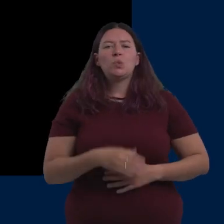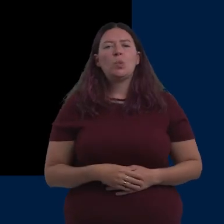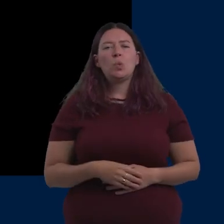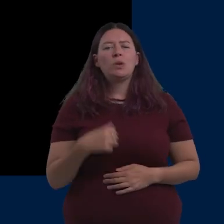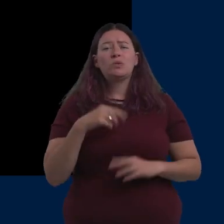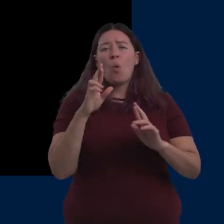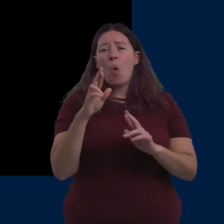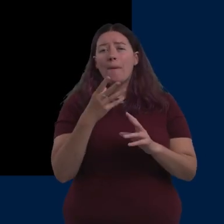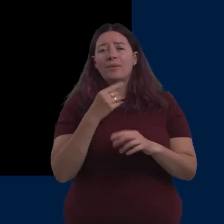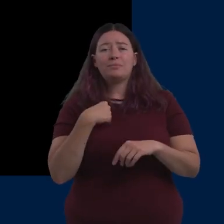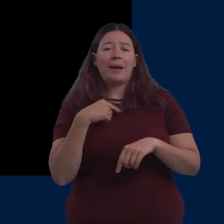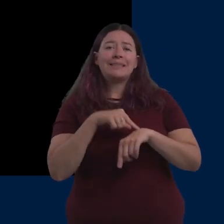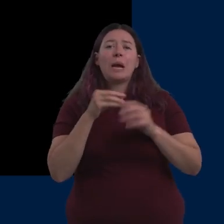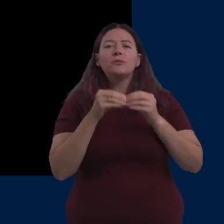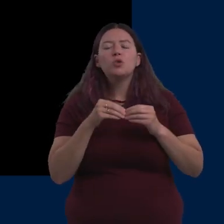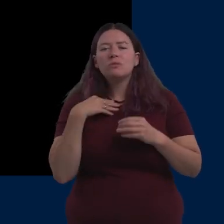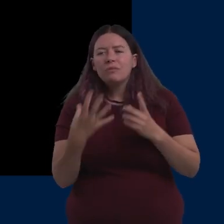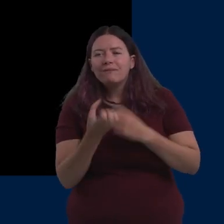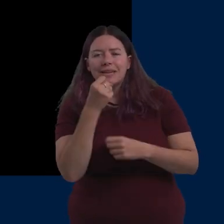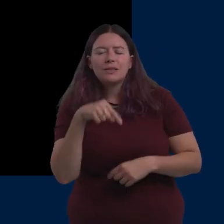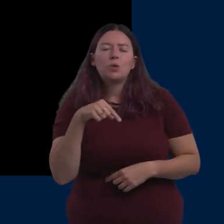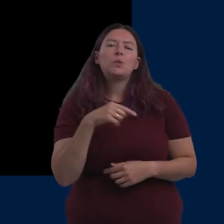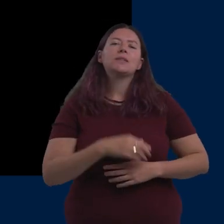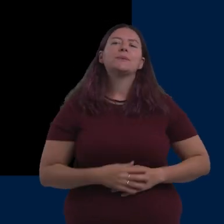hoped to determine during my time as a student.